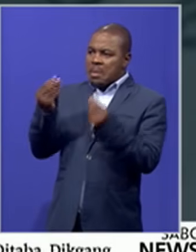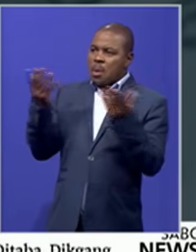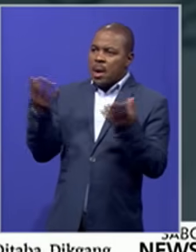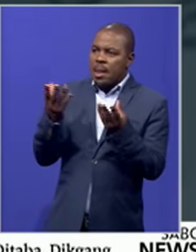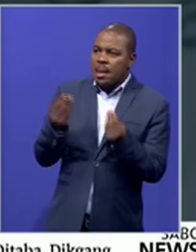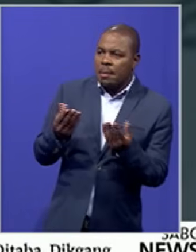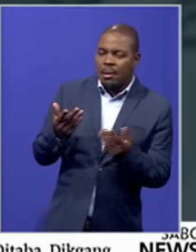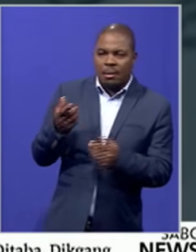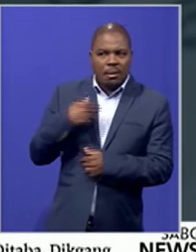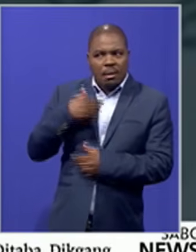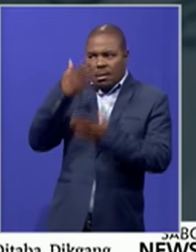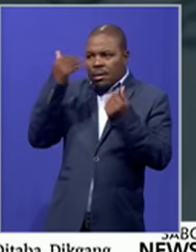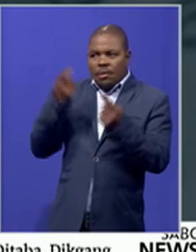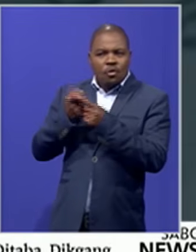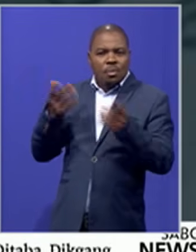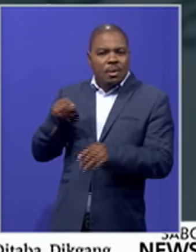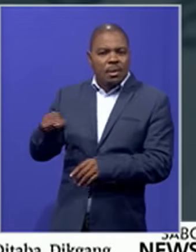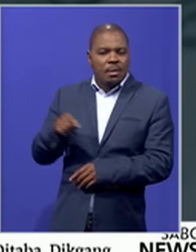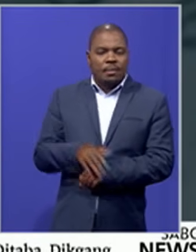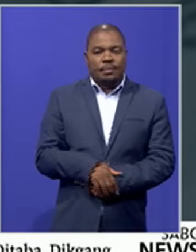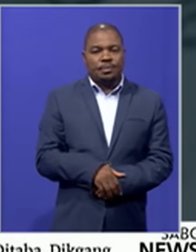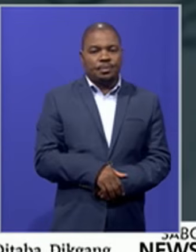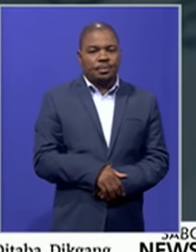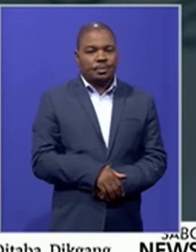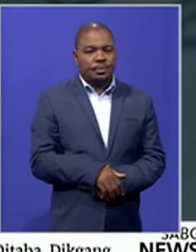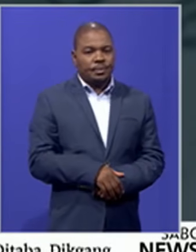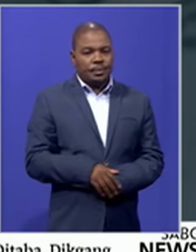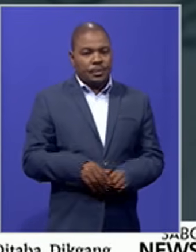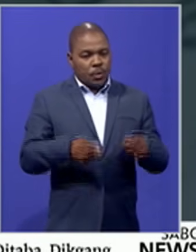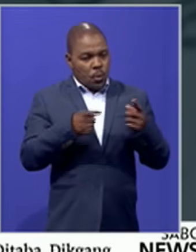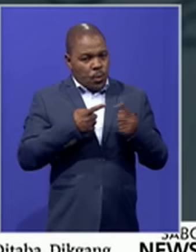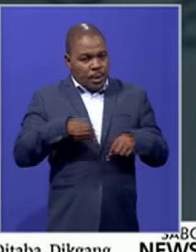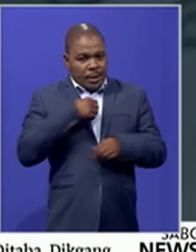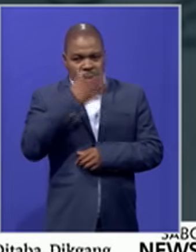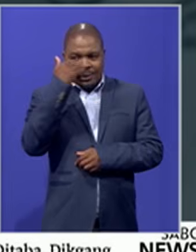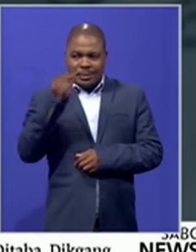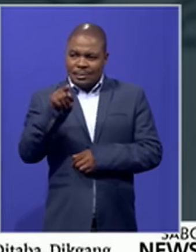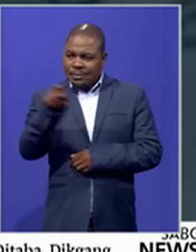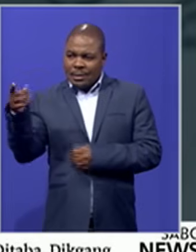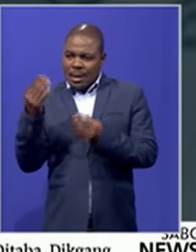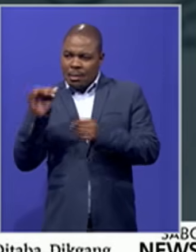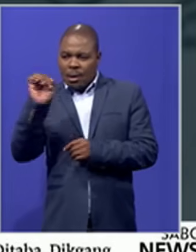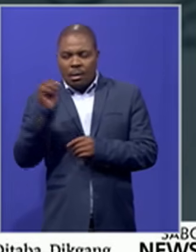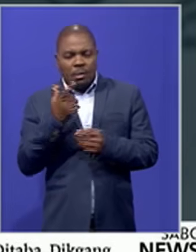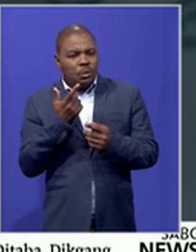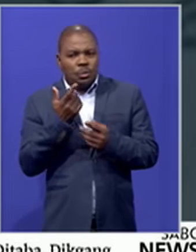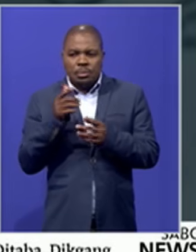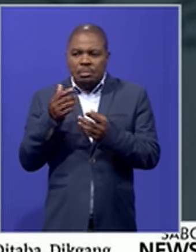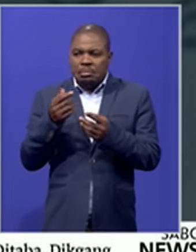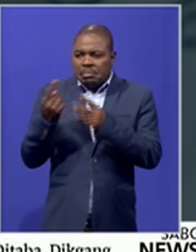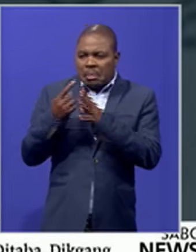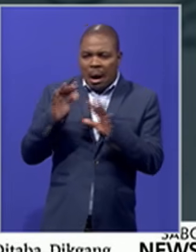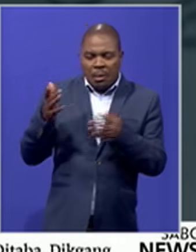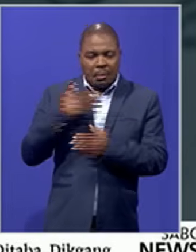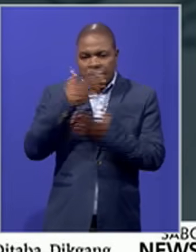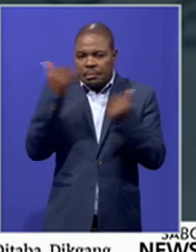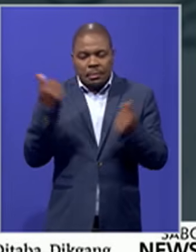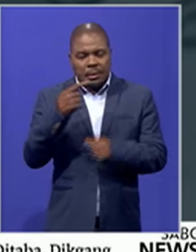kae re le badudi ba Afrika Borwa. Lo ba re sa tsebe gore dipalopalo tša bona ba di balabala bjang, ba re nna ke